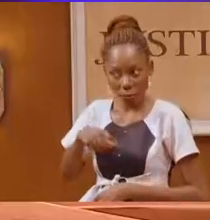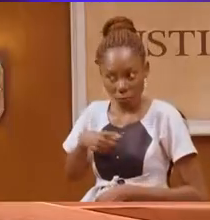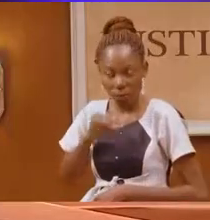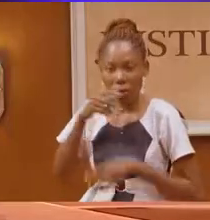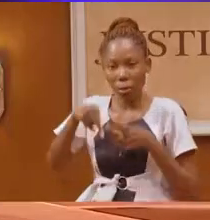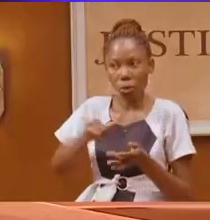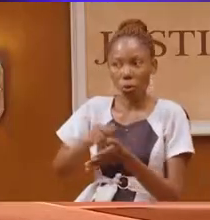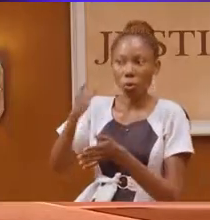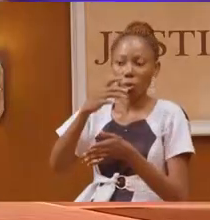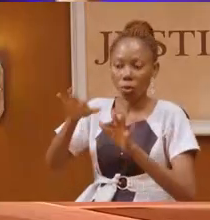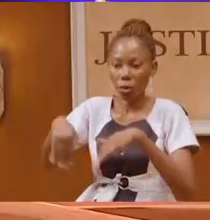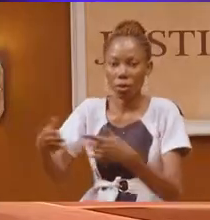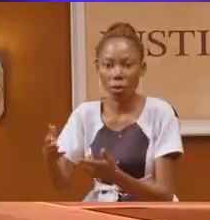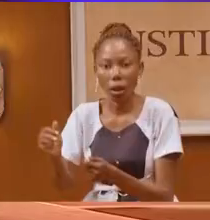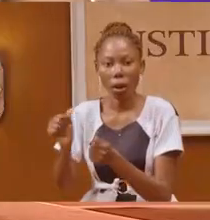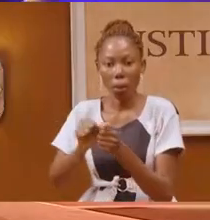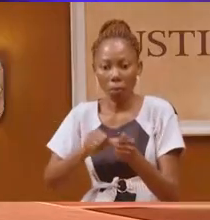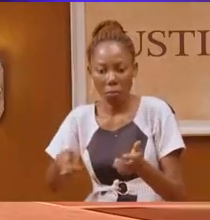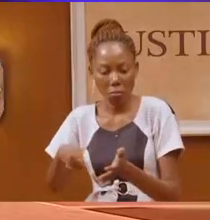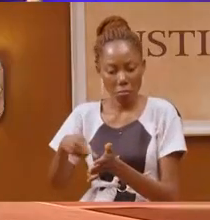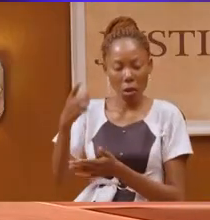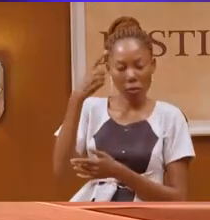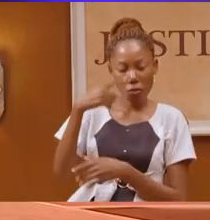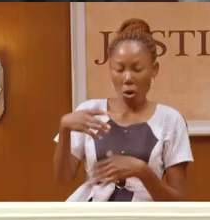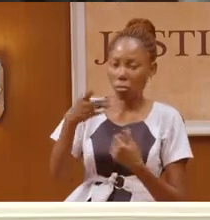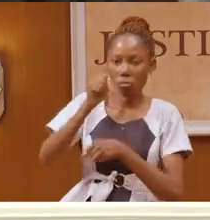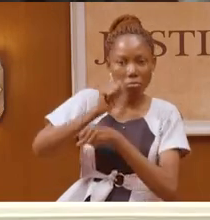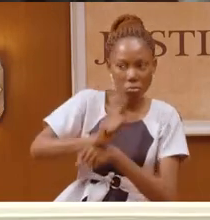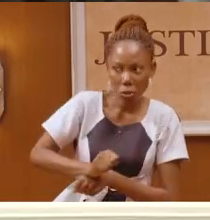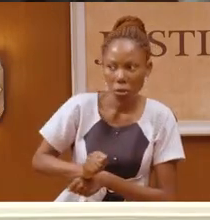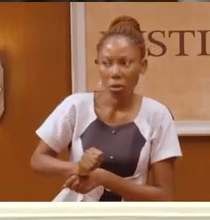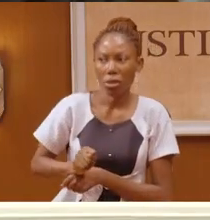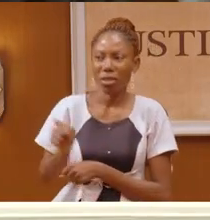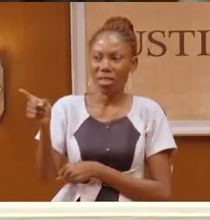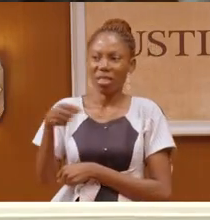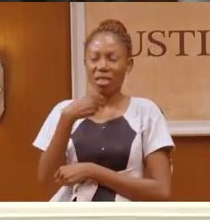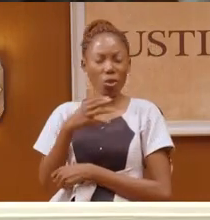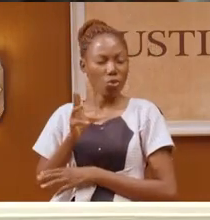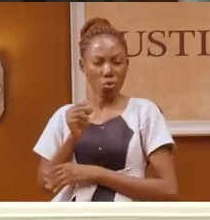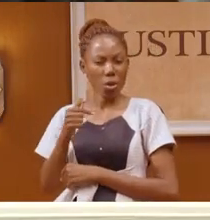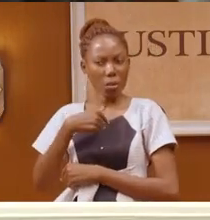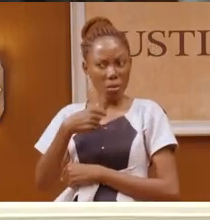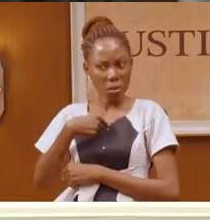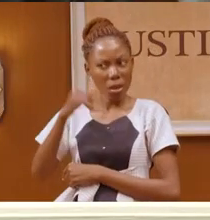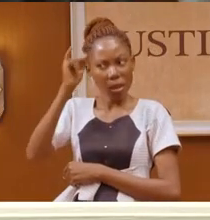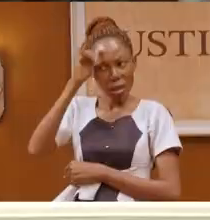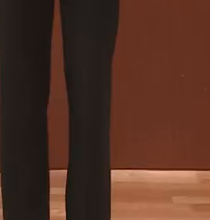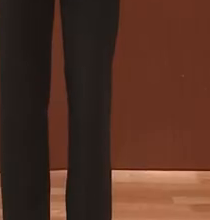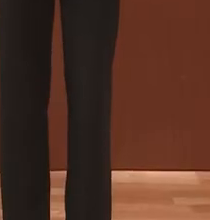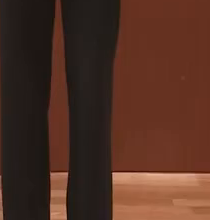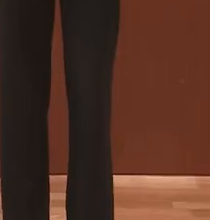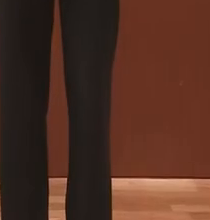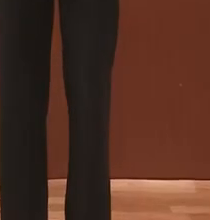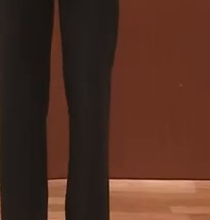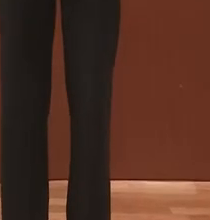give pay everything about there is a traditional right. I said, no, I'm an Igbo. From a royal family, I know about